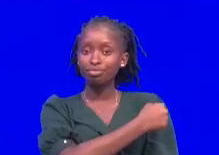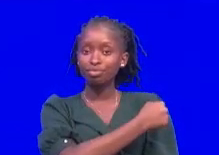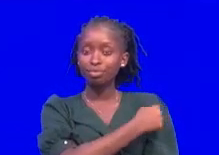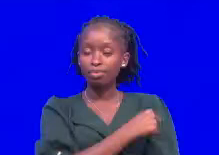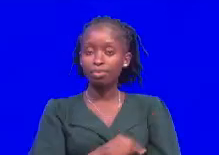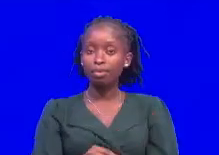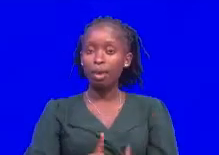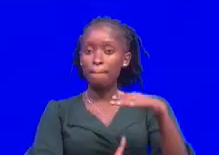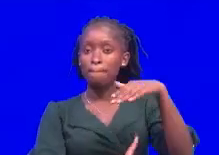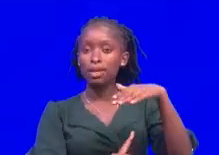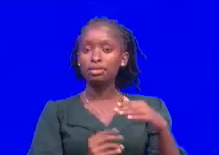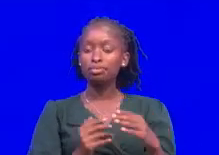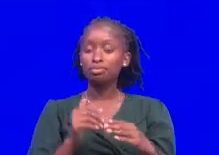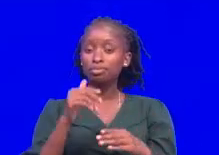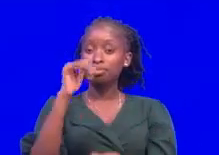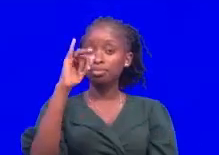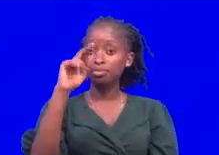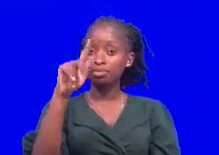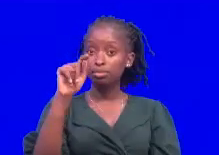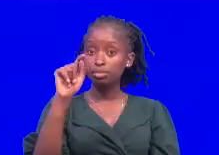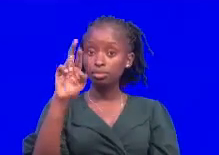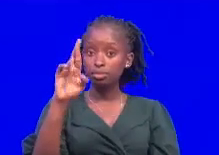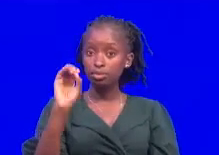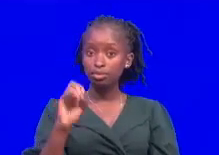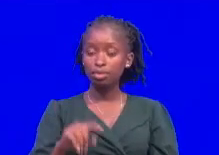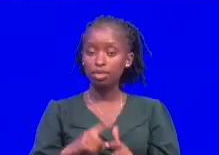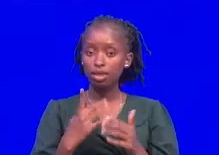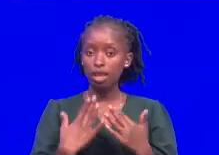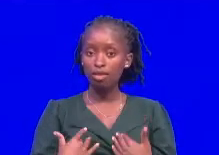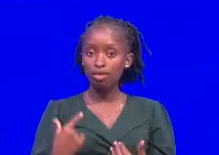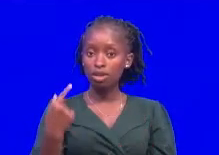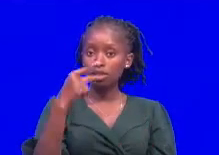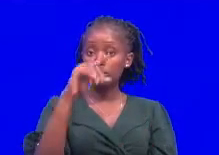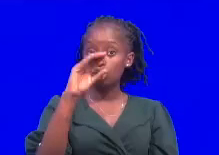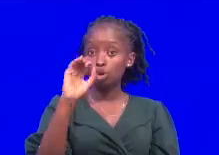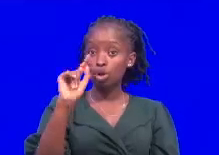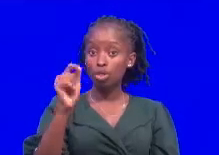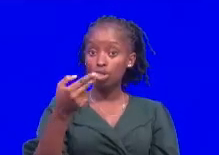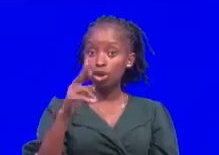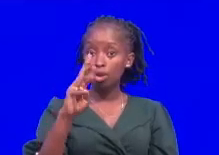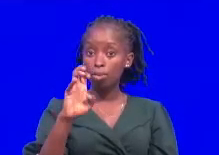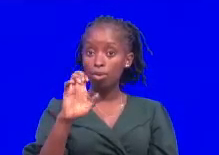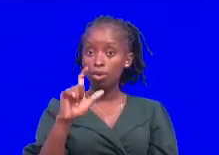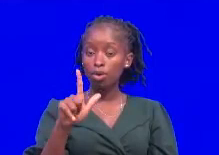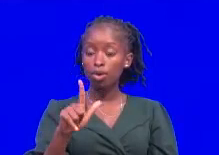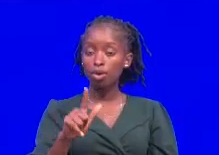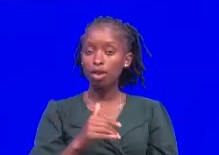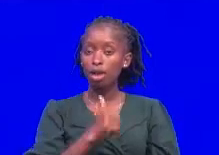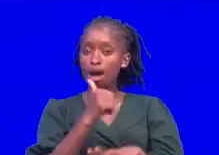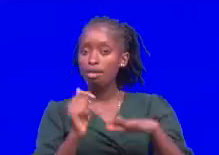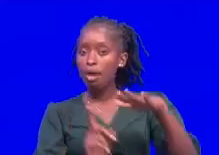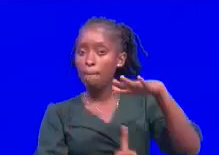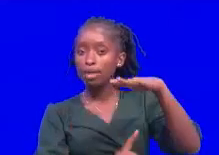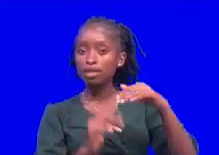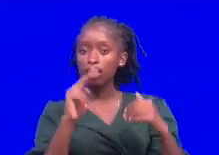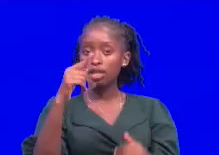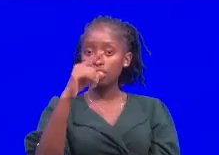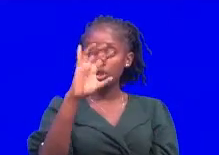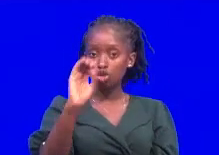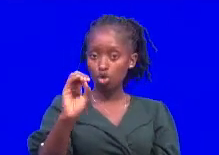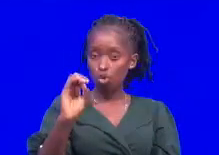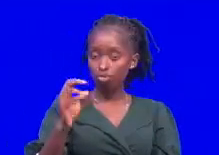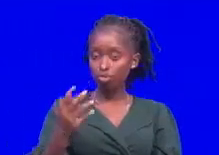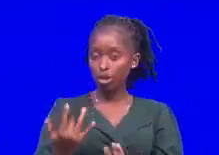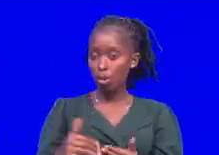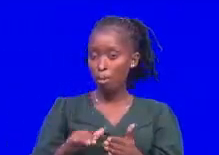of Interior and the Geothermal and Development Corporation under the Ministry of Energy. Vera Albata with the